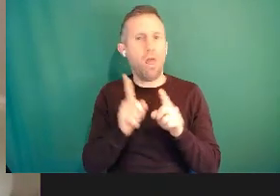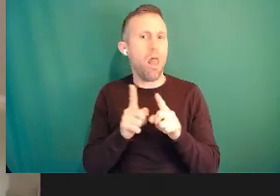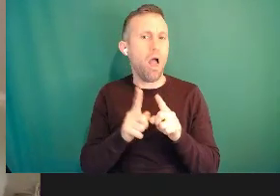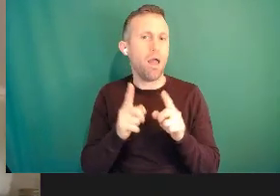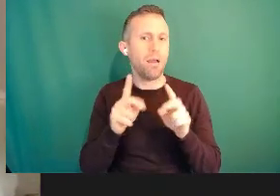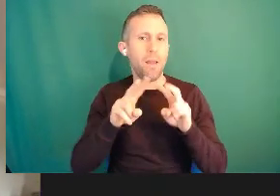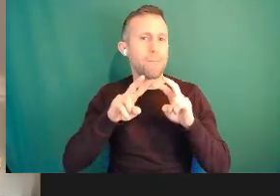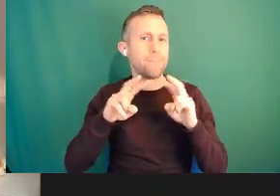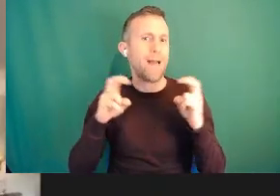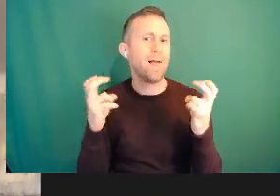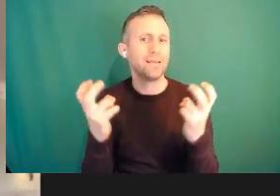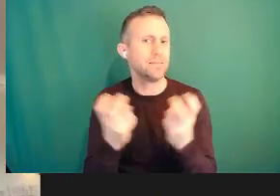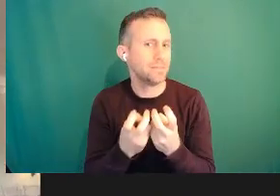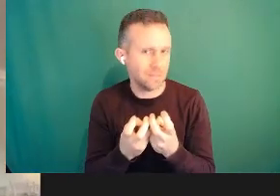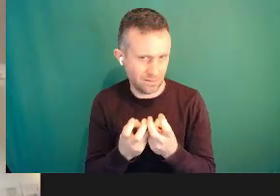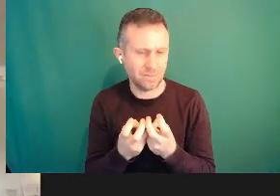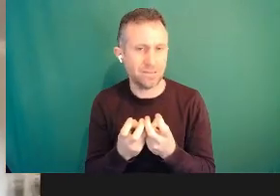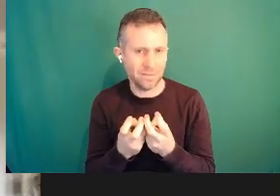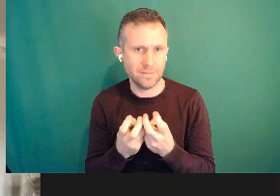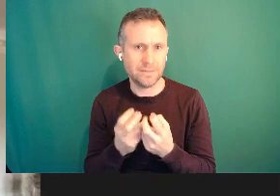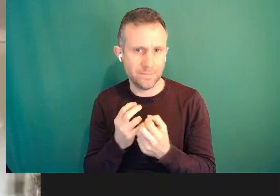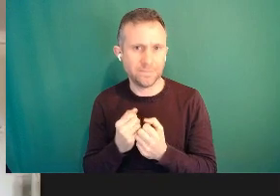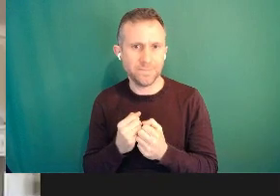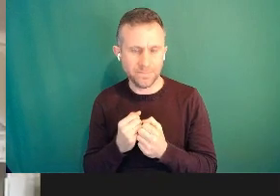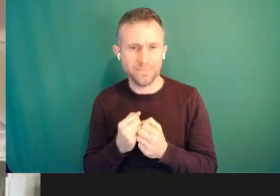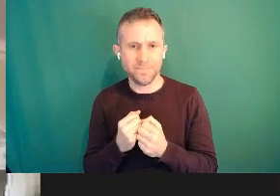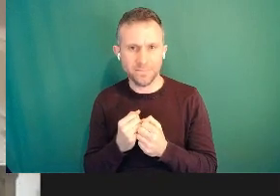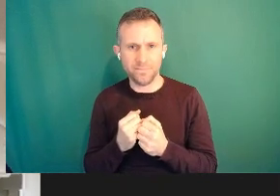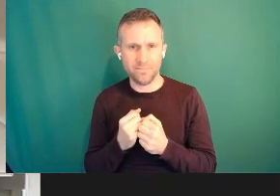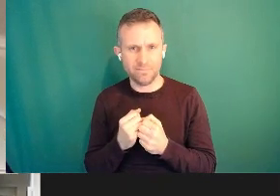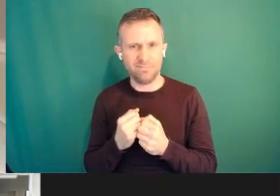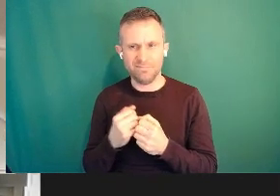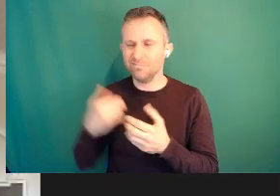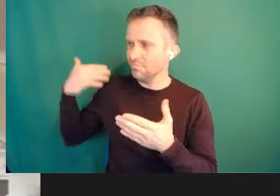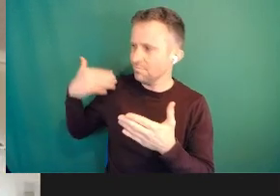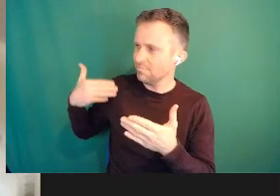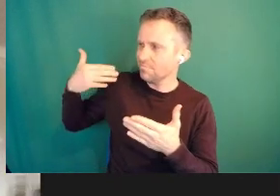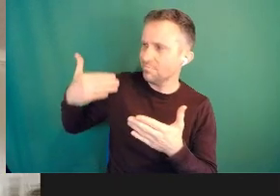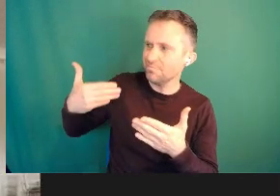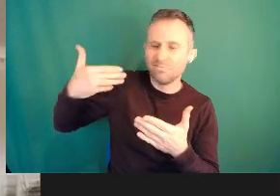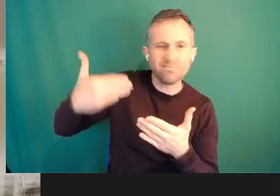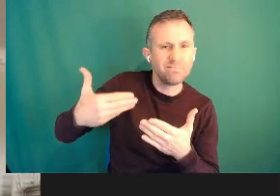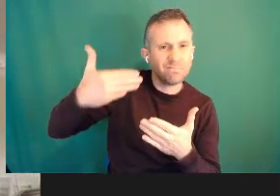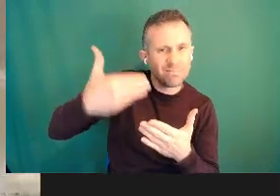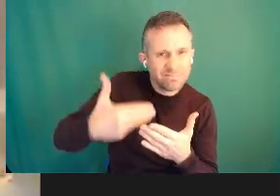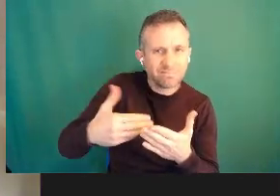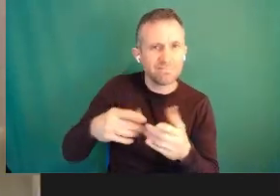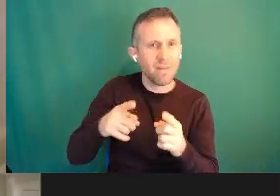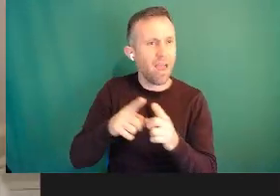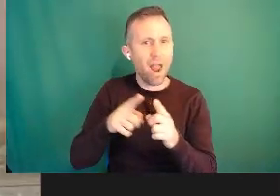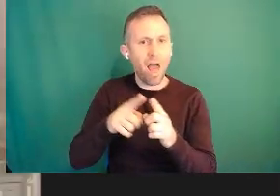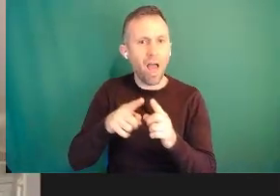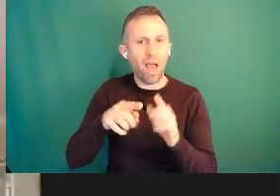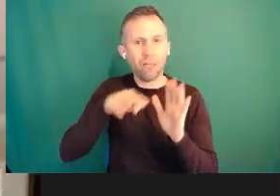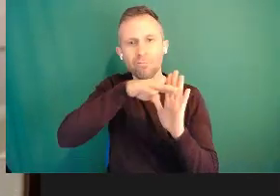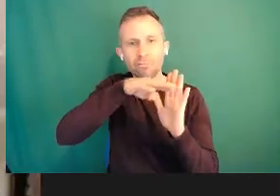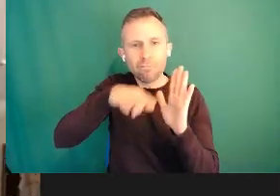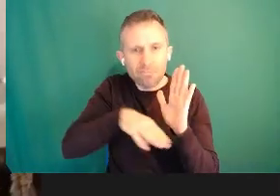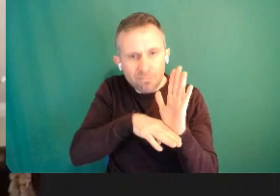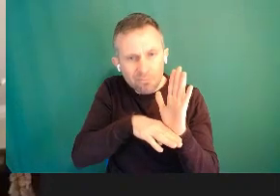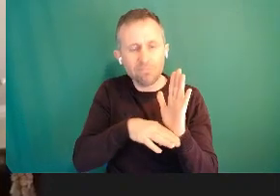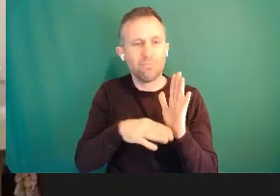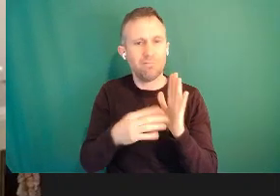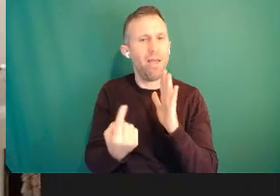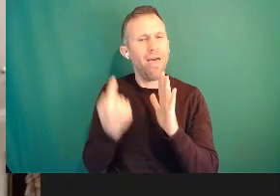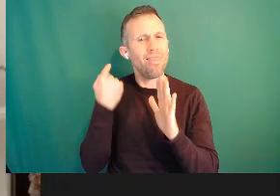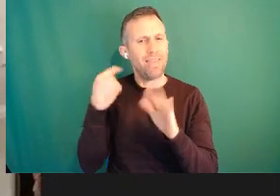And it kind of over the years, it's actually kind of gone down in status. So now it's more like a country manor house. But at that time,